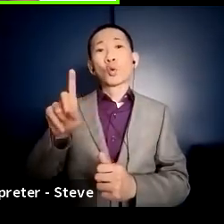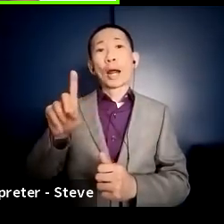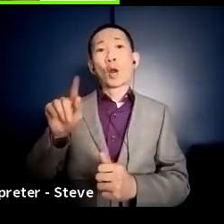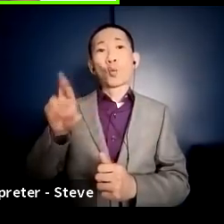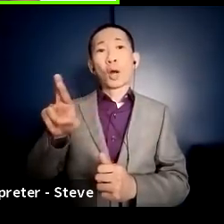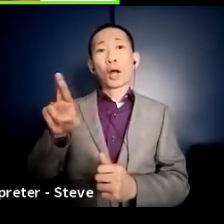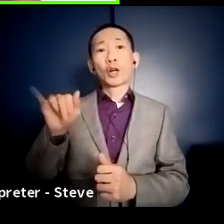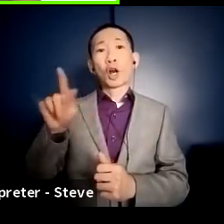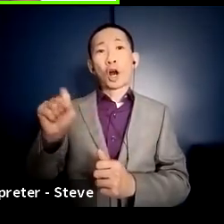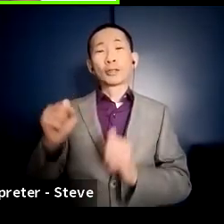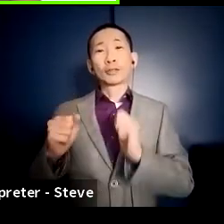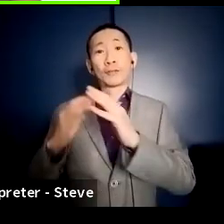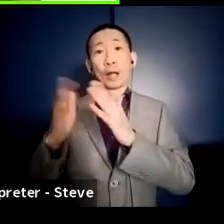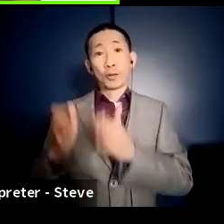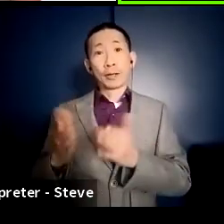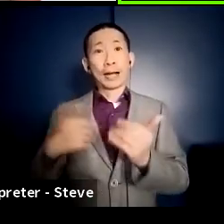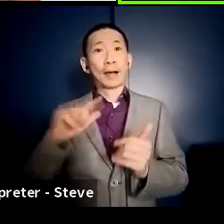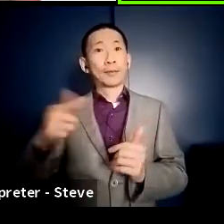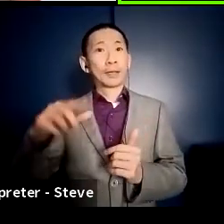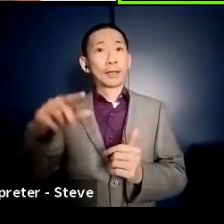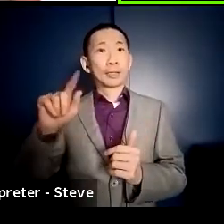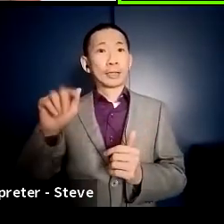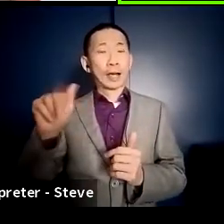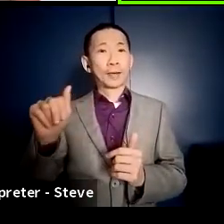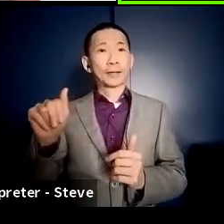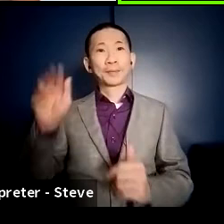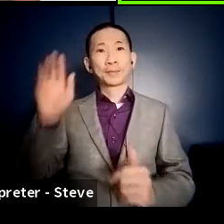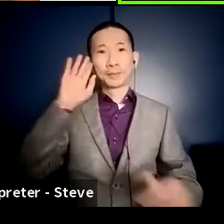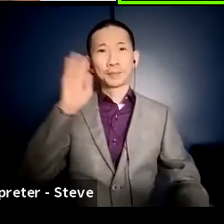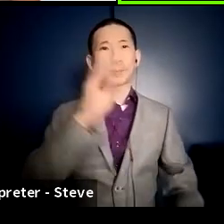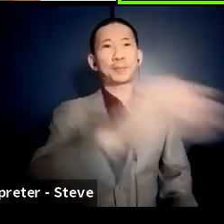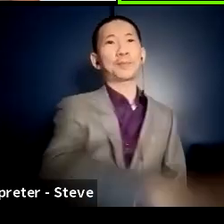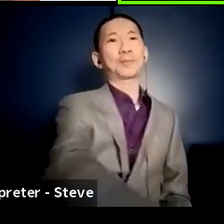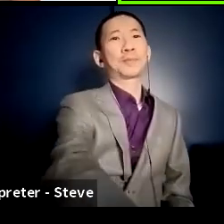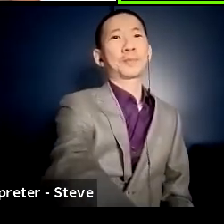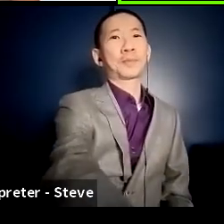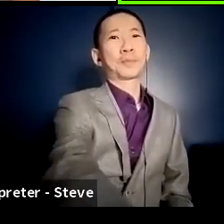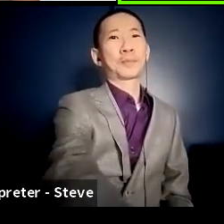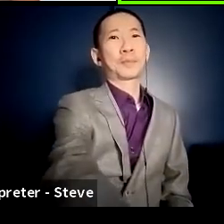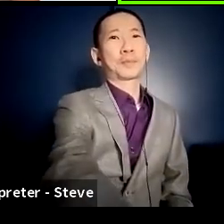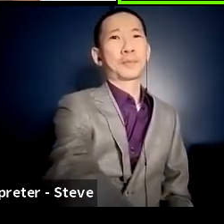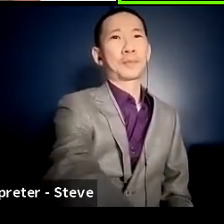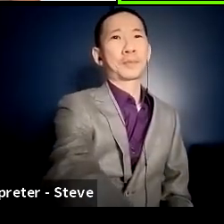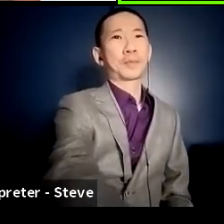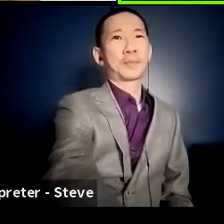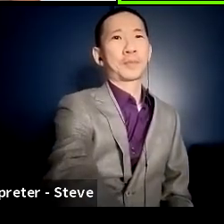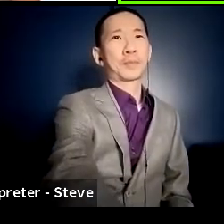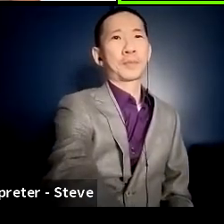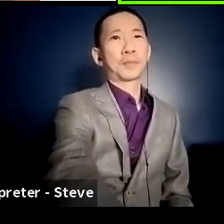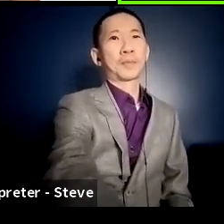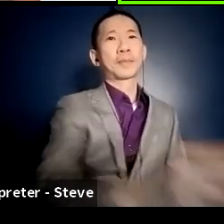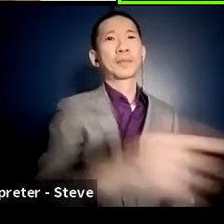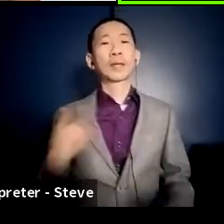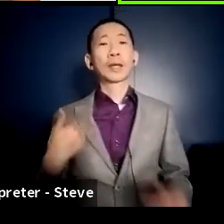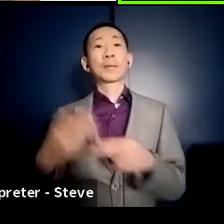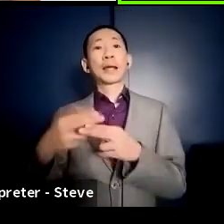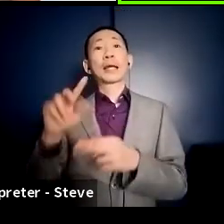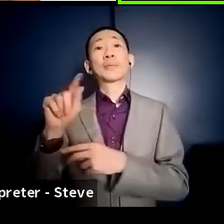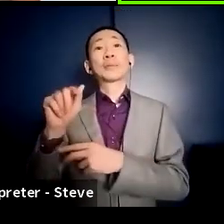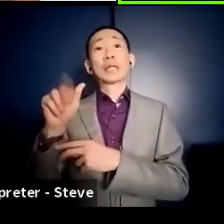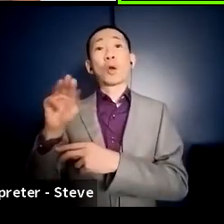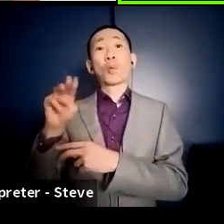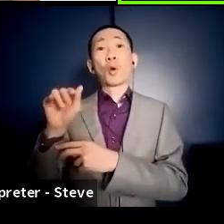Tara. Yeah, Mado, he's Jay, Tara, Cho, Chief Gados. My name is Tara Moses. My pronouns are she, her, hers.